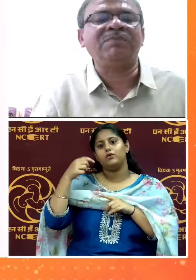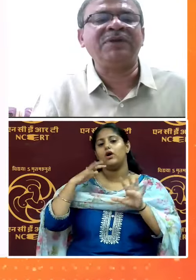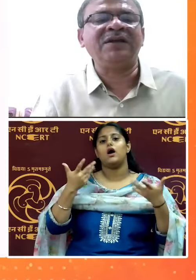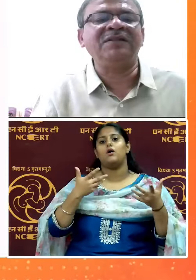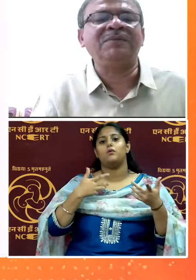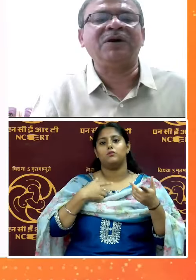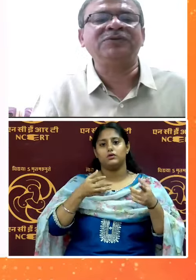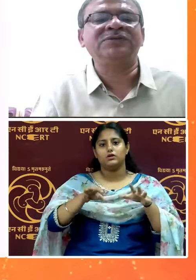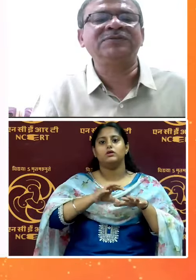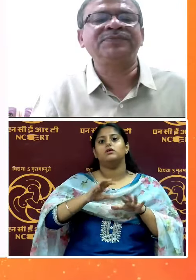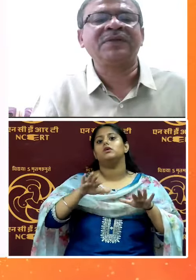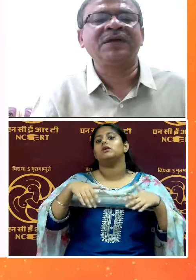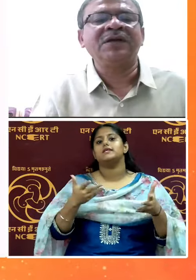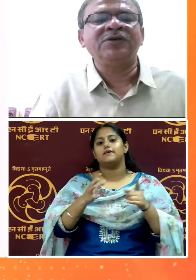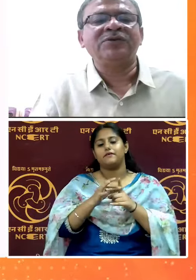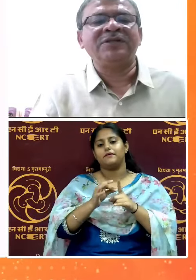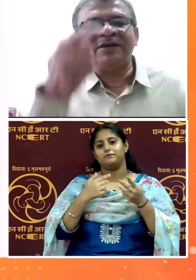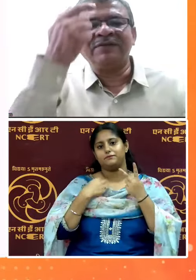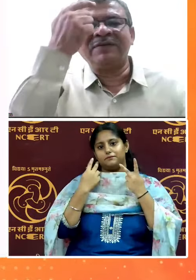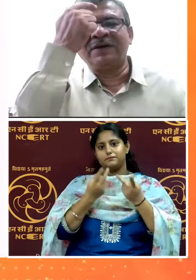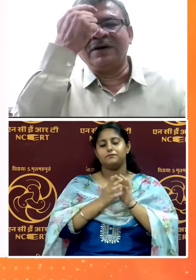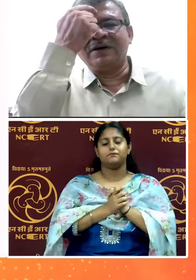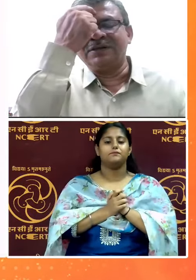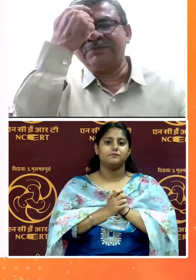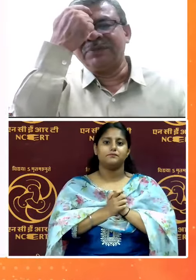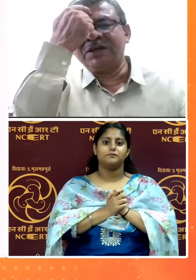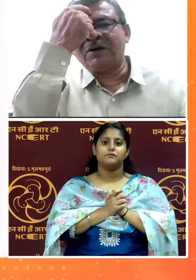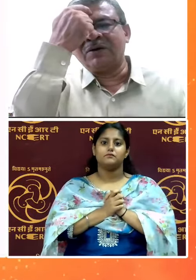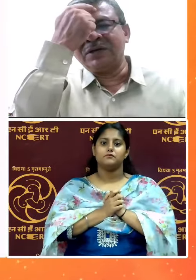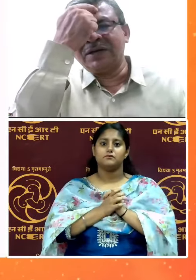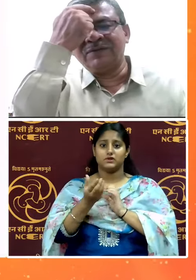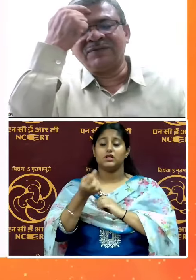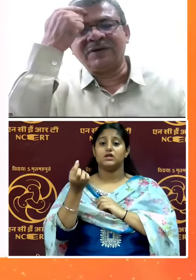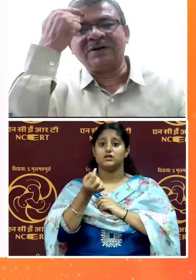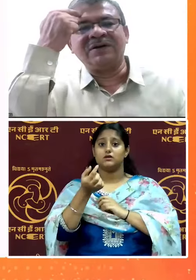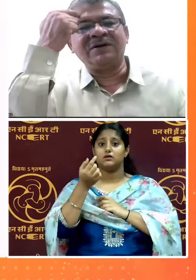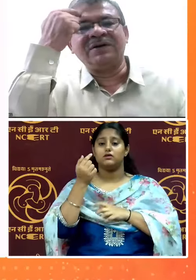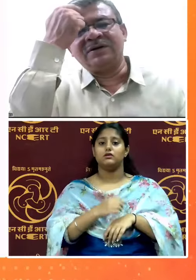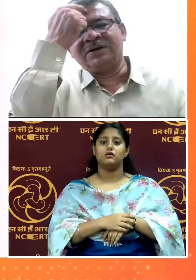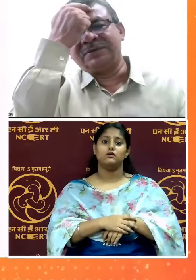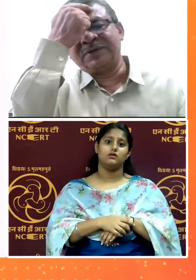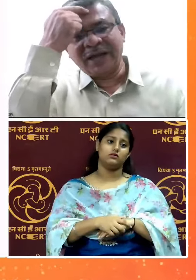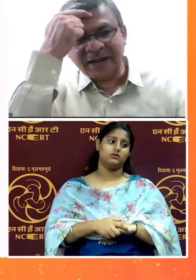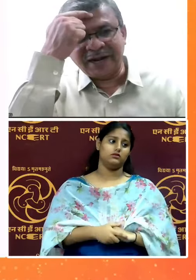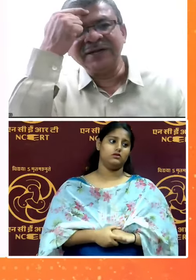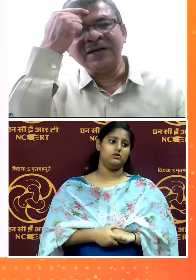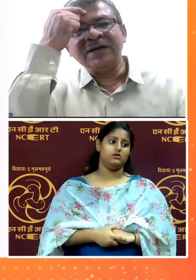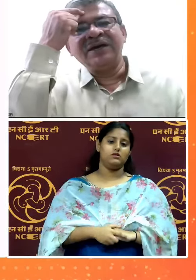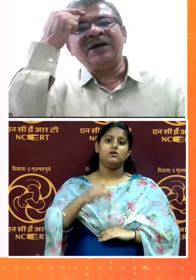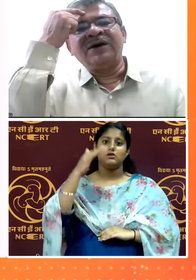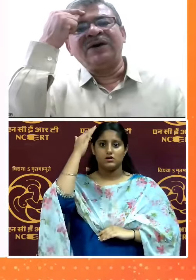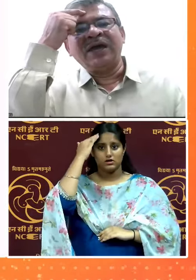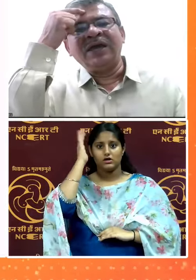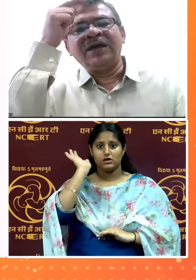is operating the mouse. So there is something on his head,